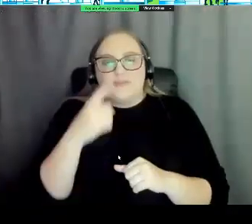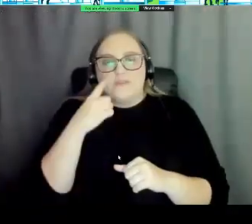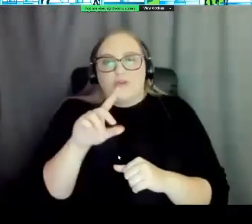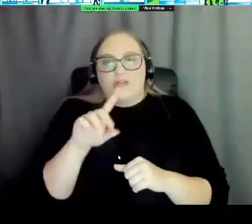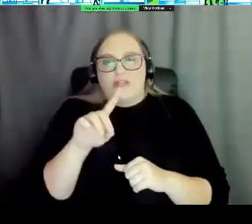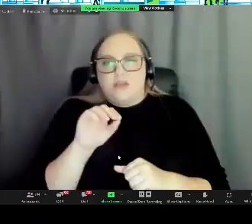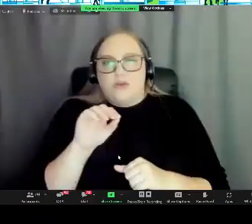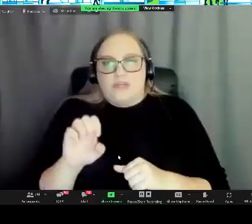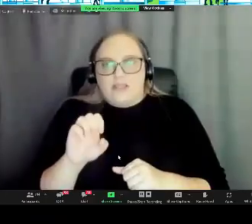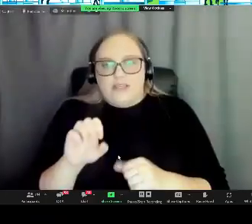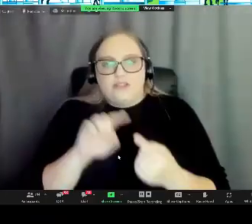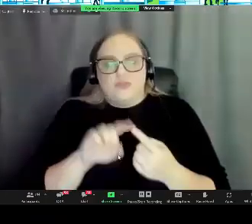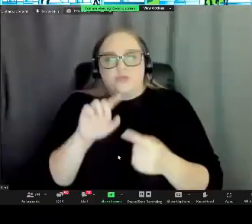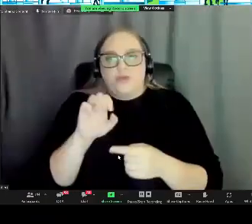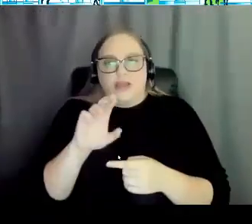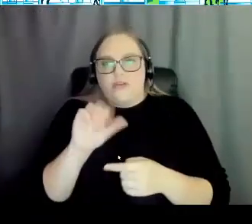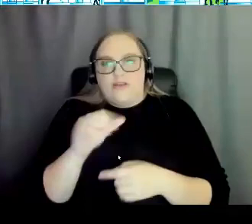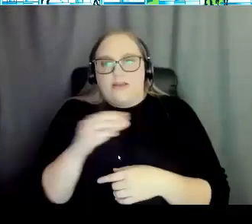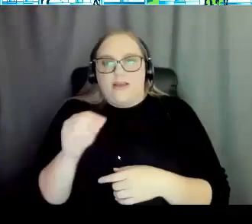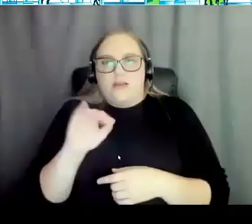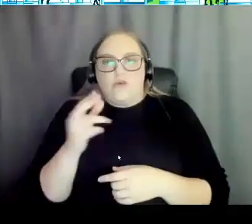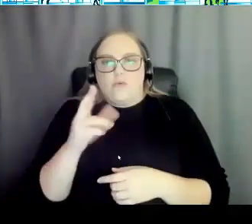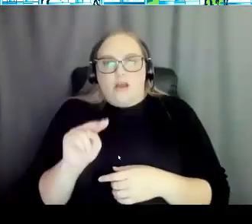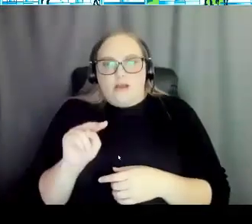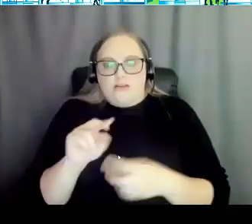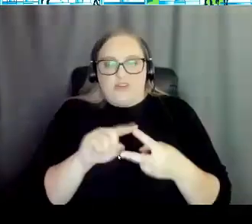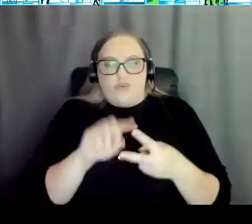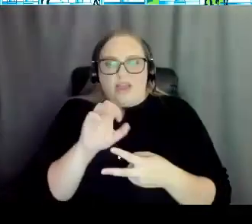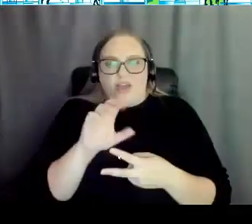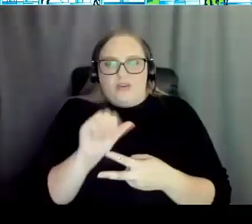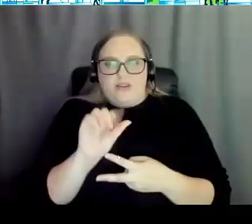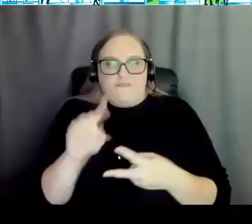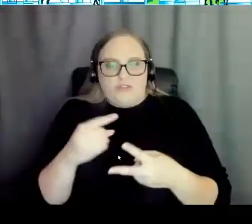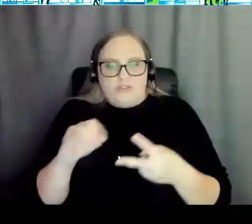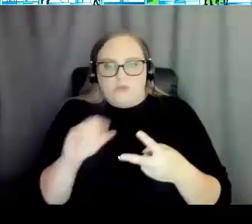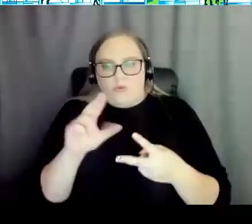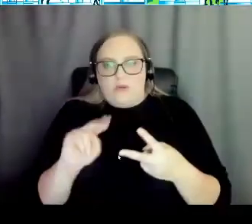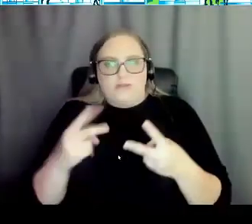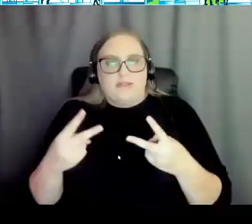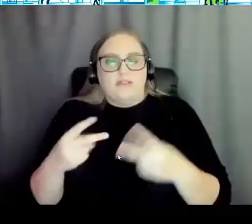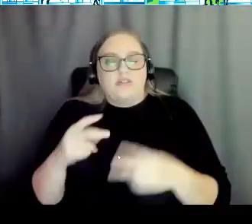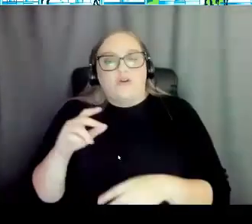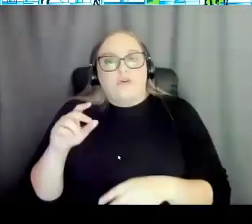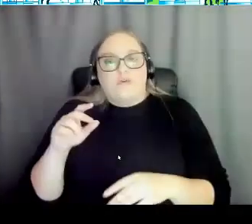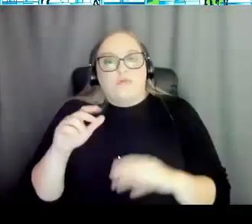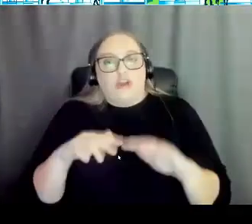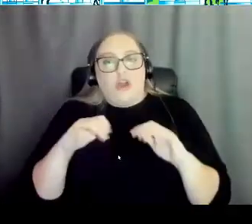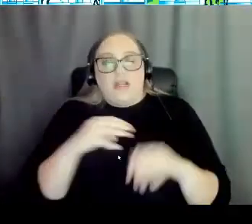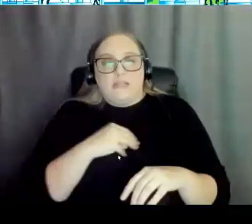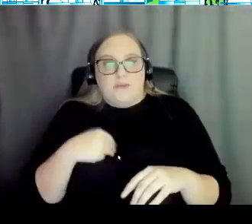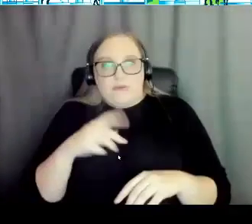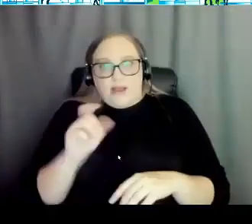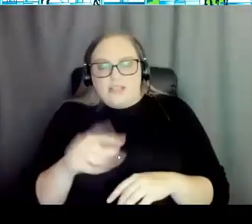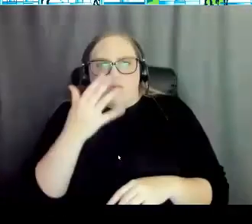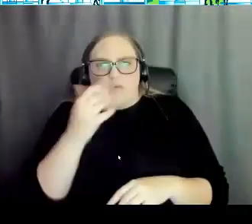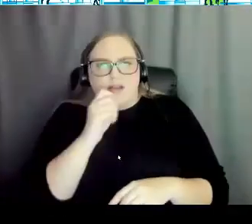one to Erica and Juan. Start with Erica. So an audience member asks, why don't you include the